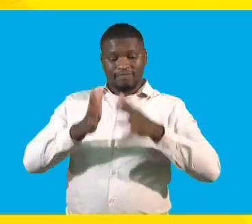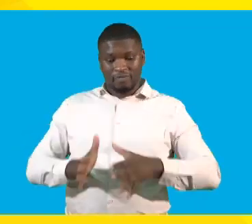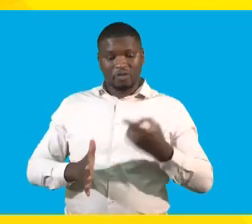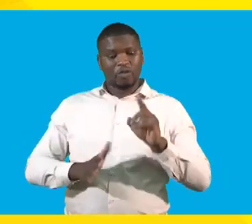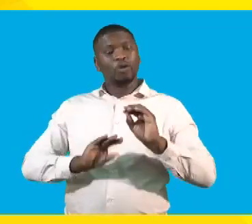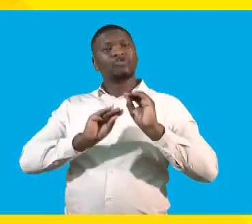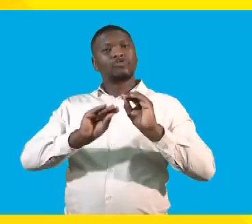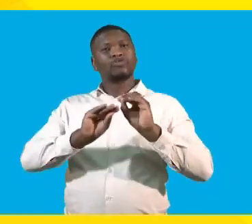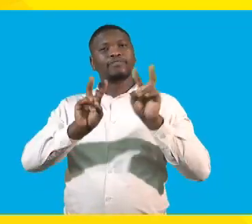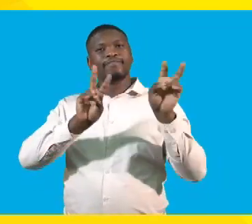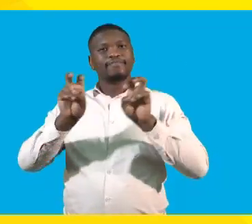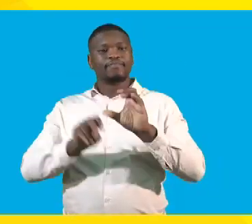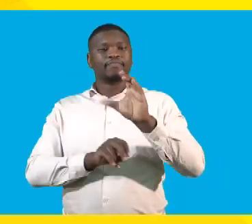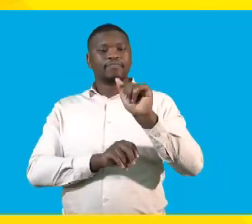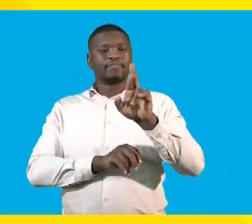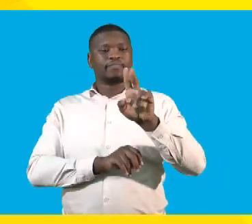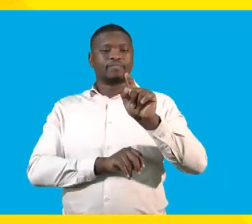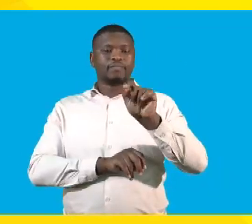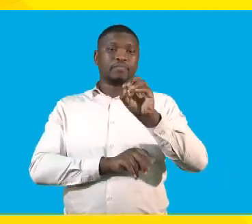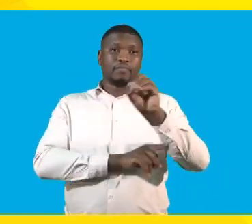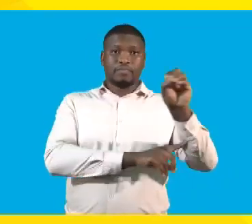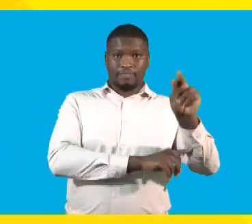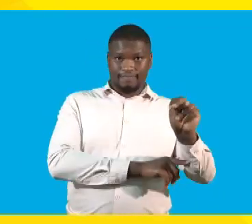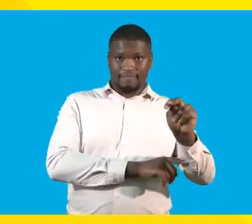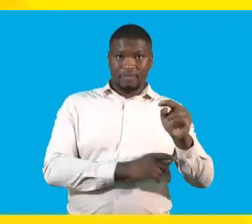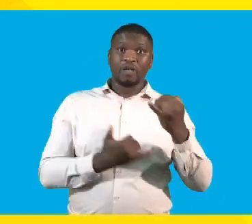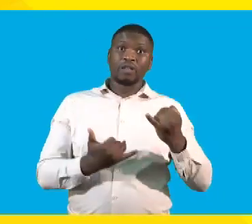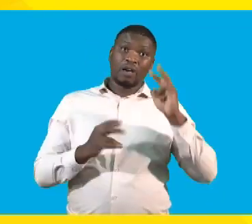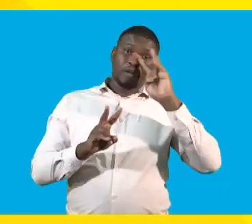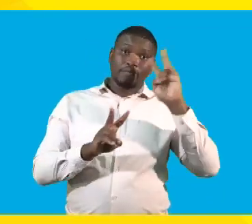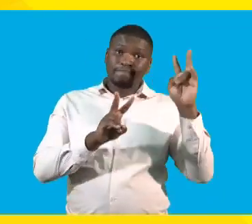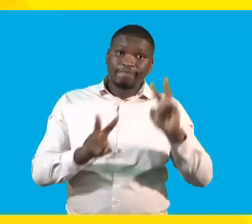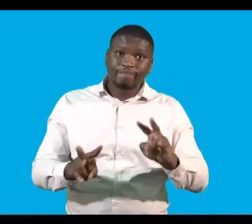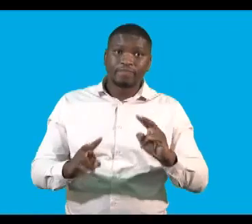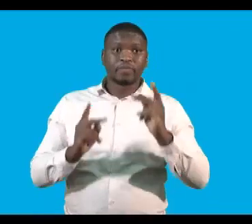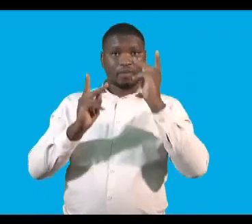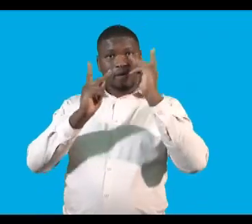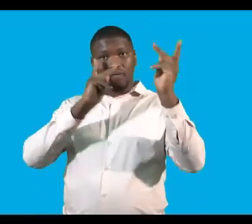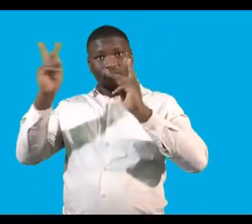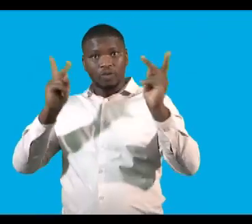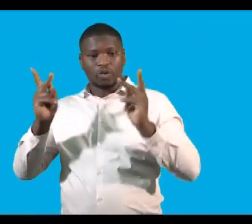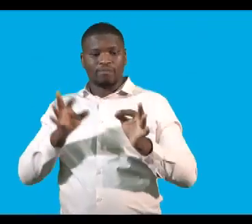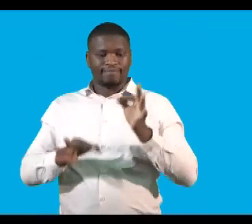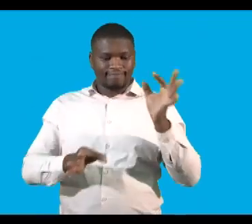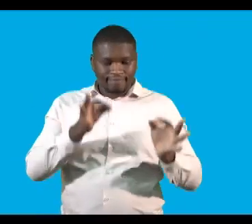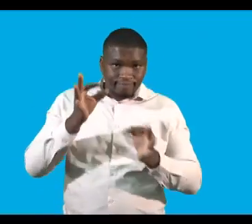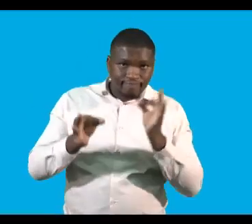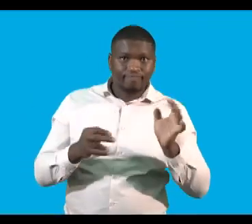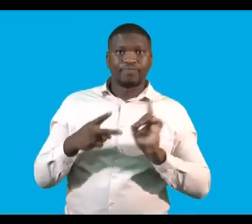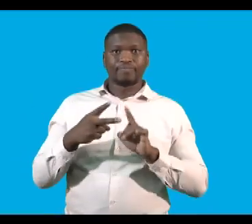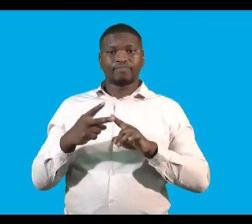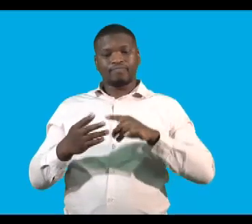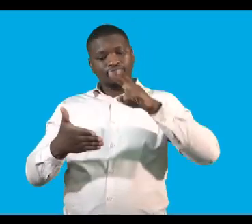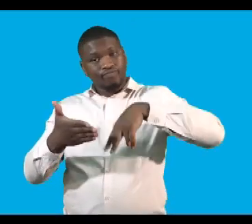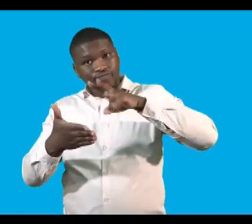Welcome back, learners, to this lesson on cartoons. Today, our focus has been on the visual analysis under reading and